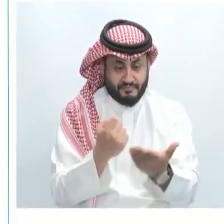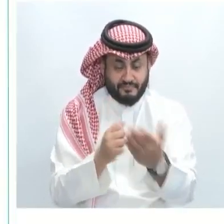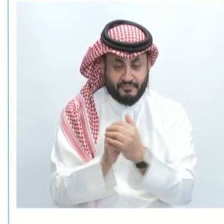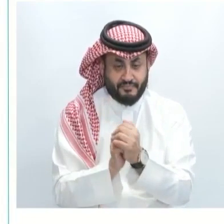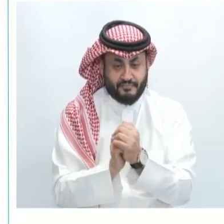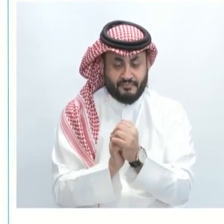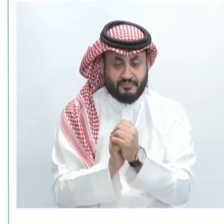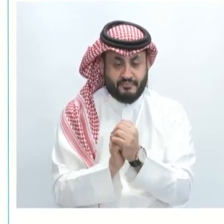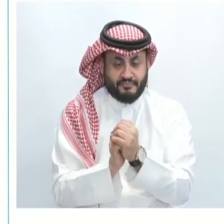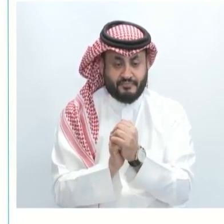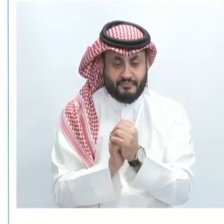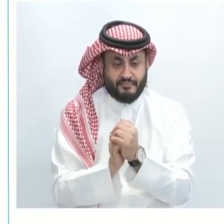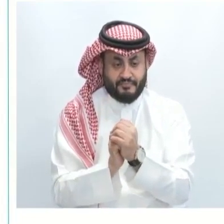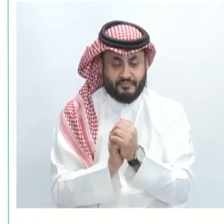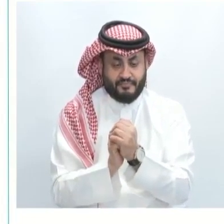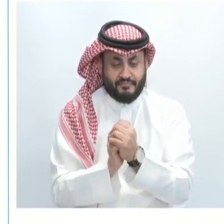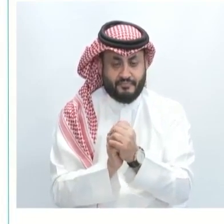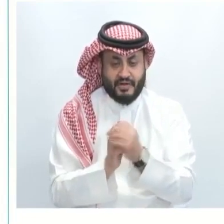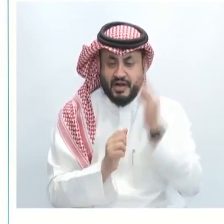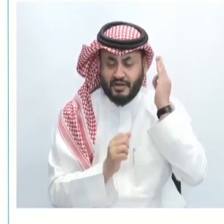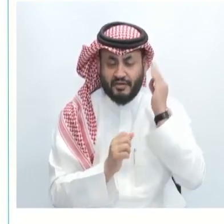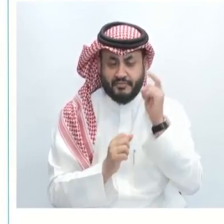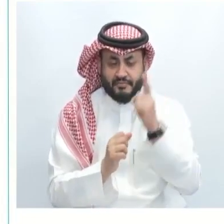So with words,